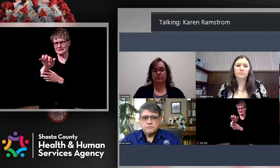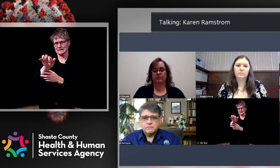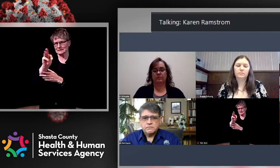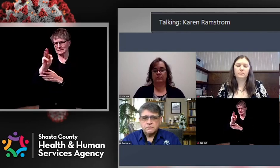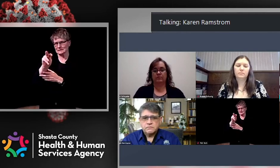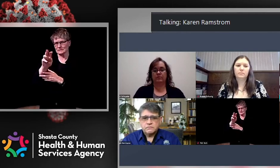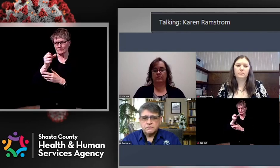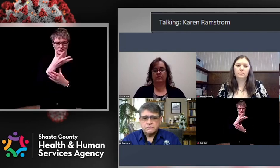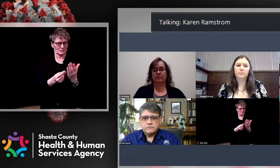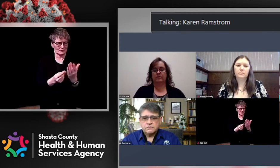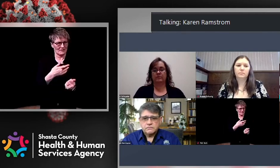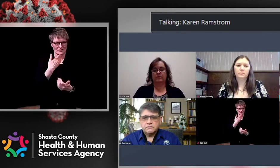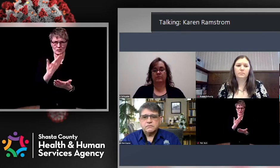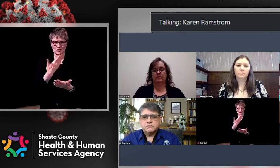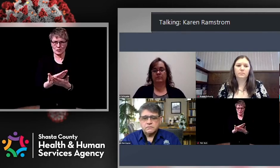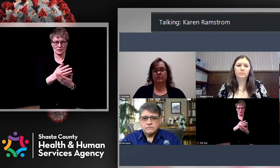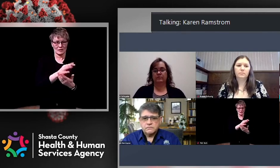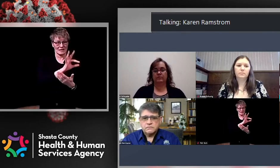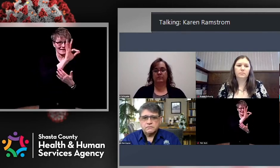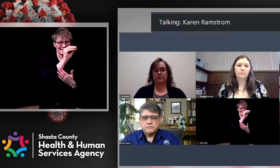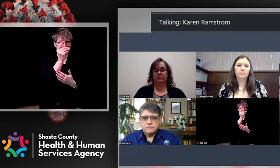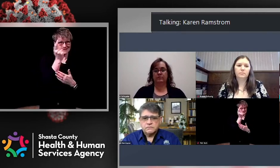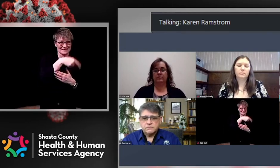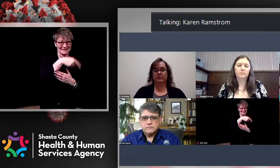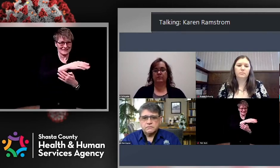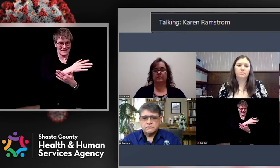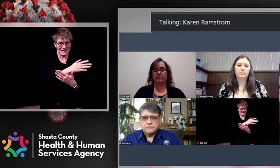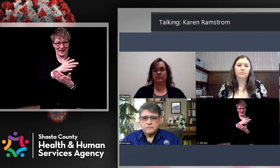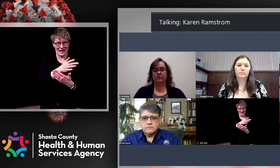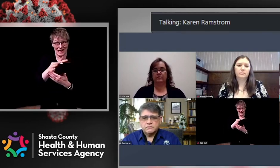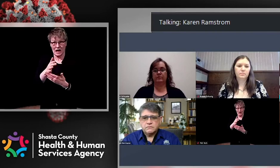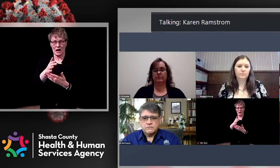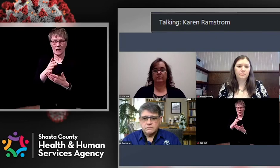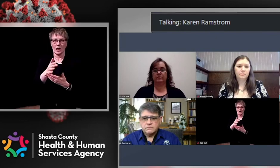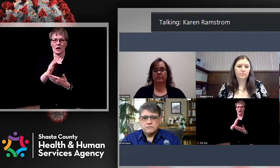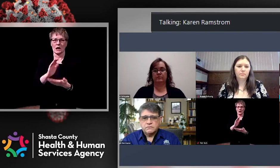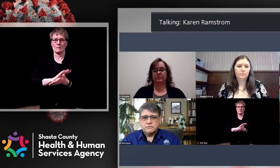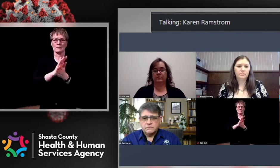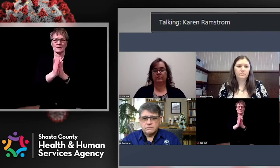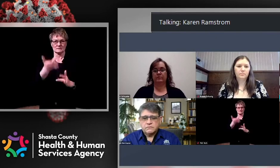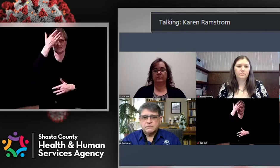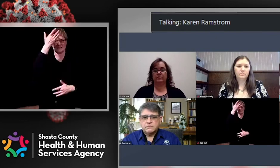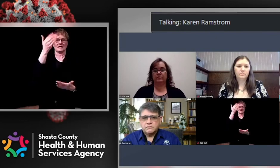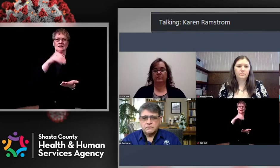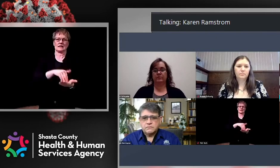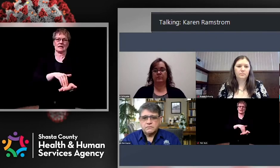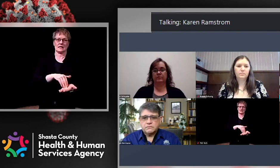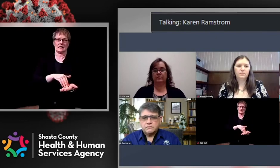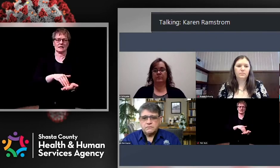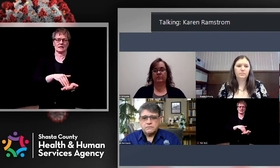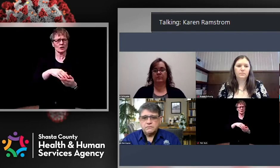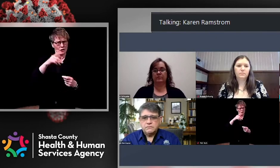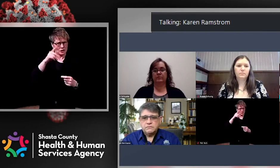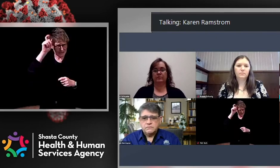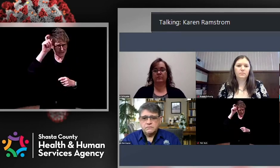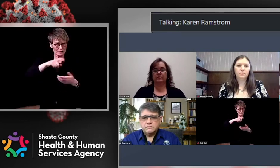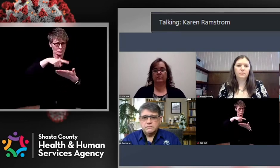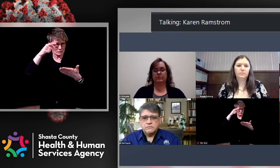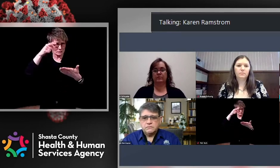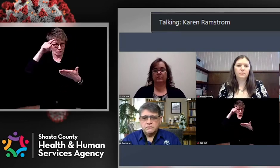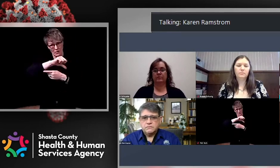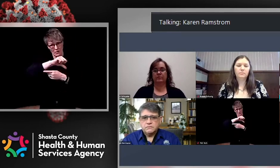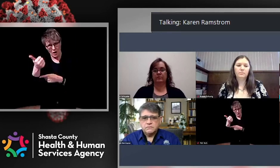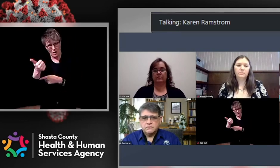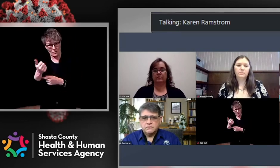other causes should be considered, especially right now, such as influenza, right? And so, but then if a provider is caring for someone